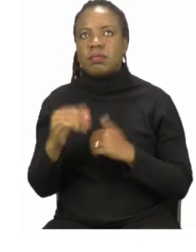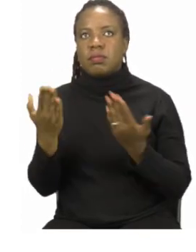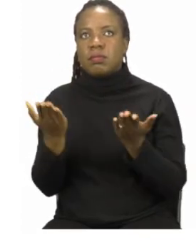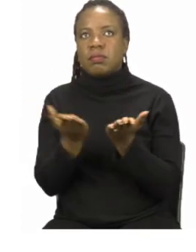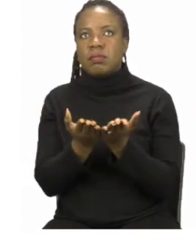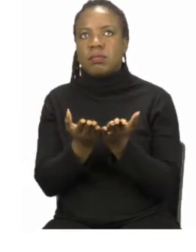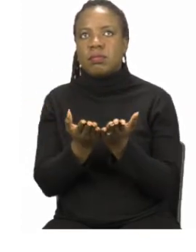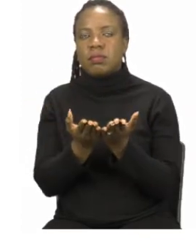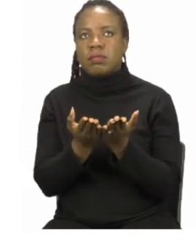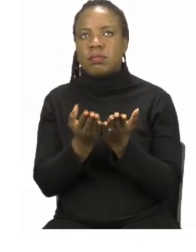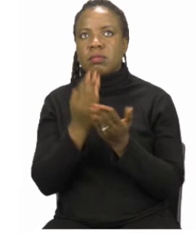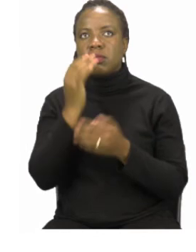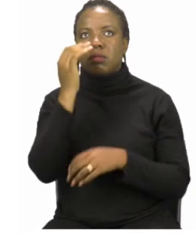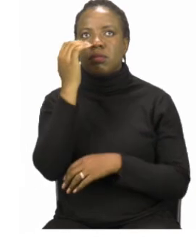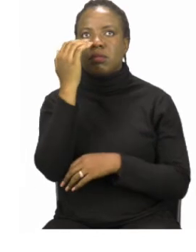school,